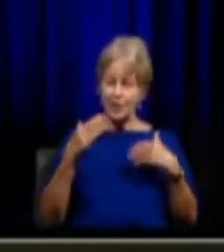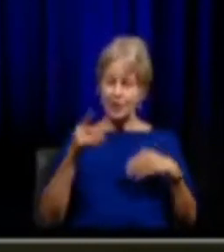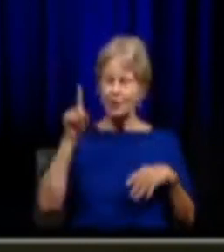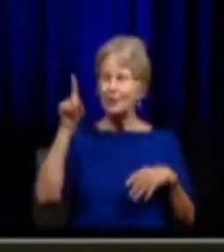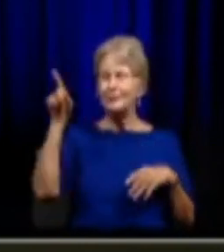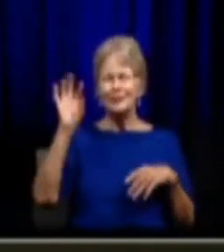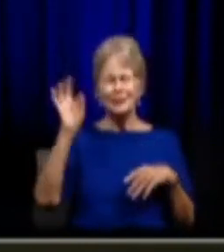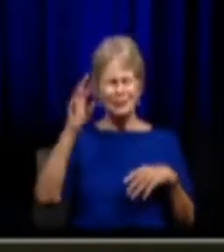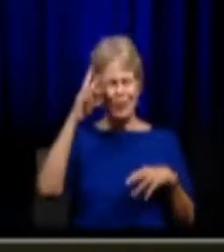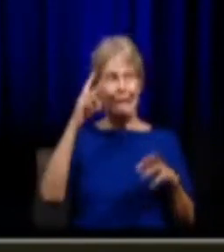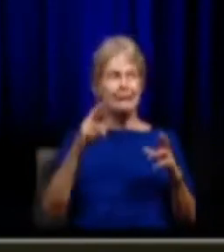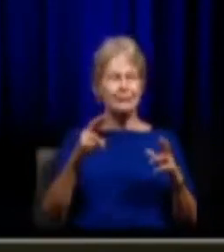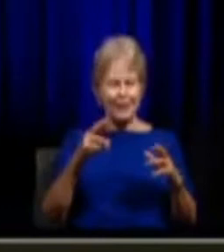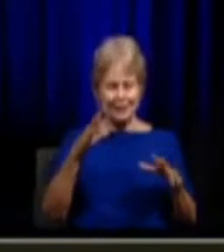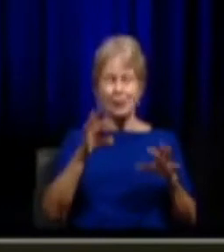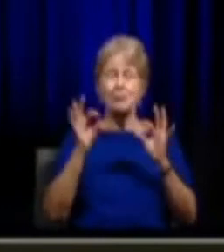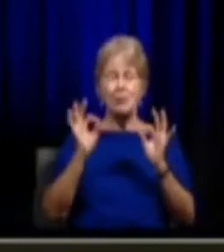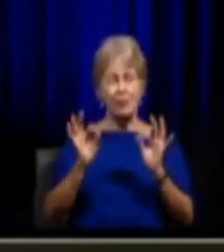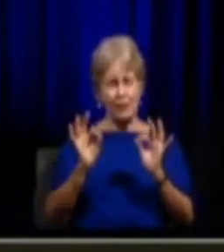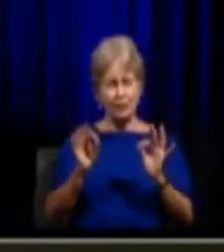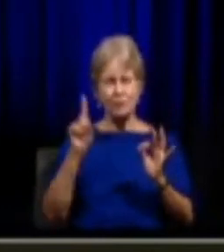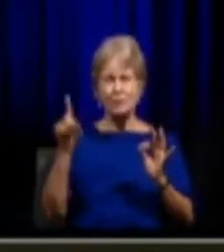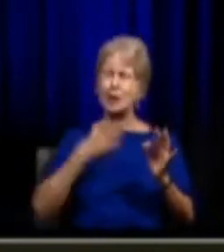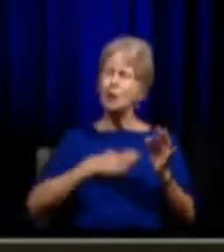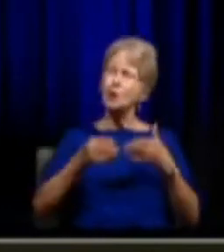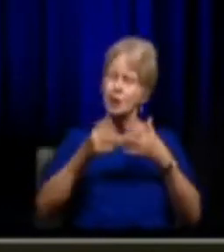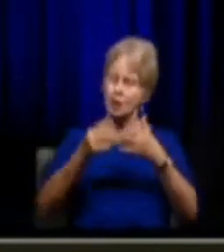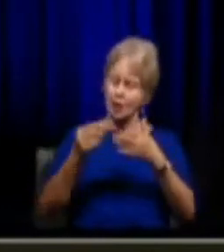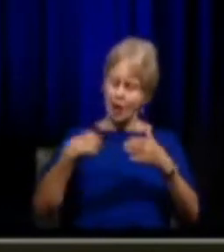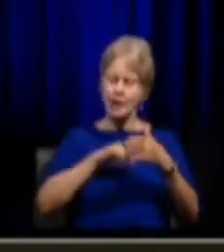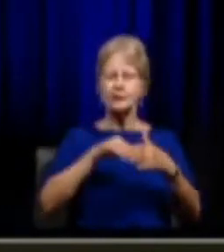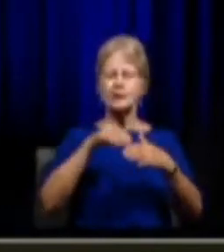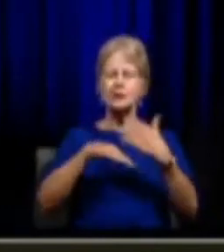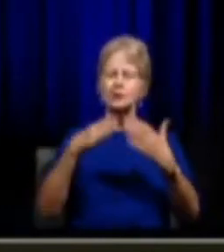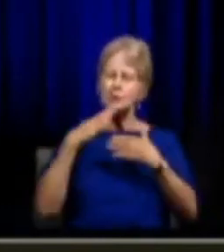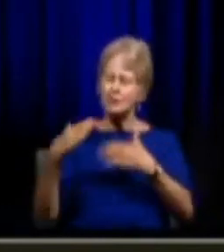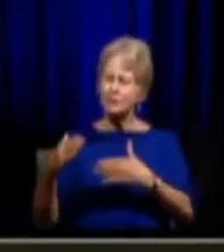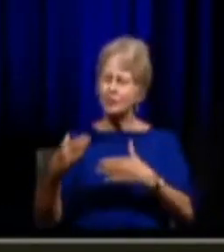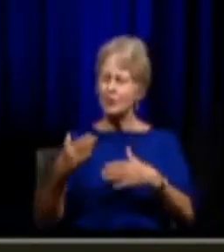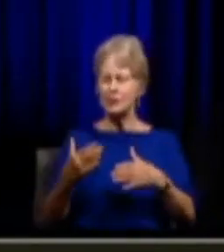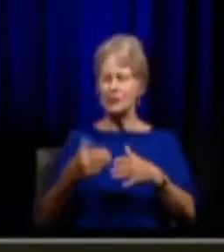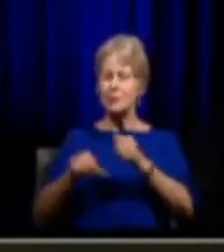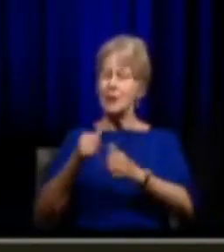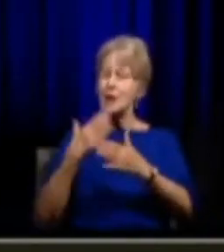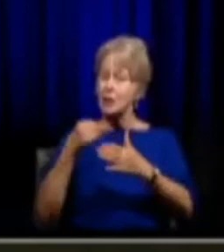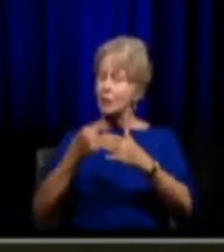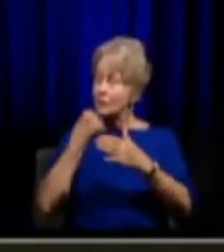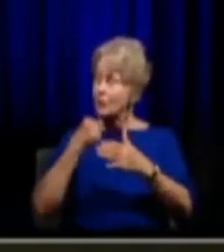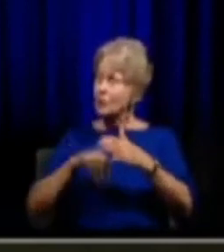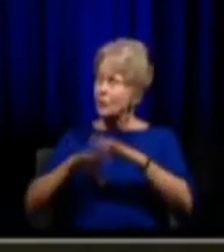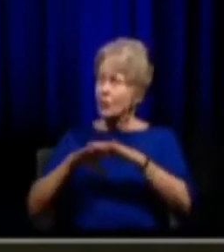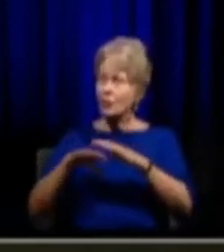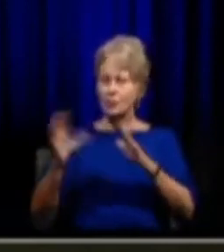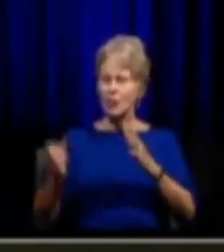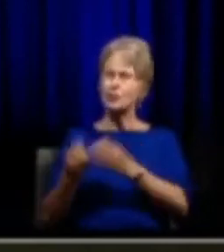perfection from each of us, but you do want to guide us into obedience and fruitfulness and growth, with the love and the support of the people